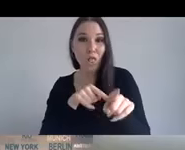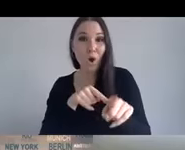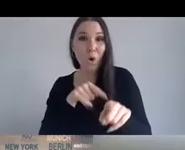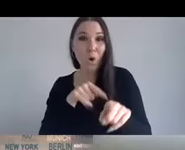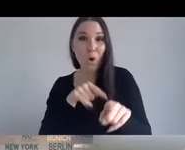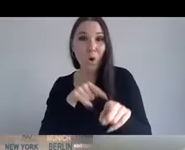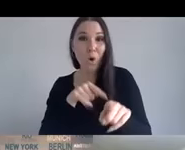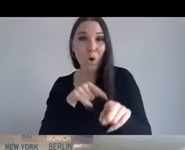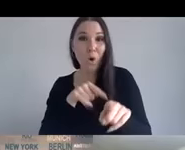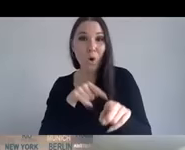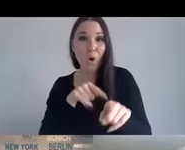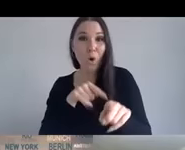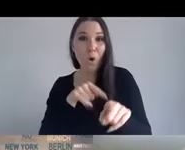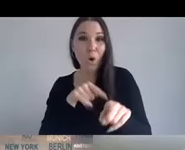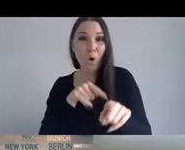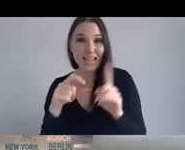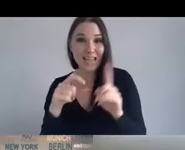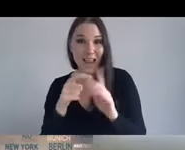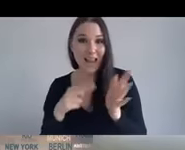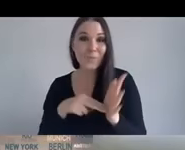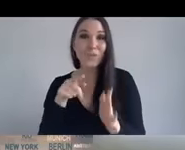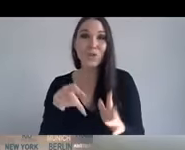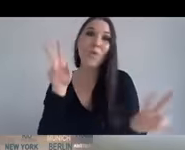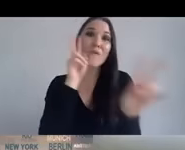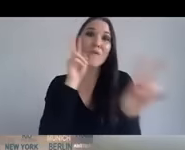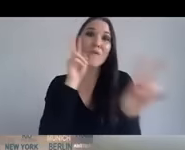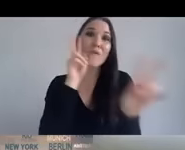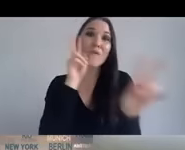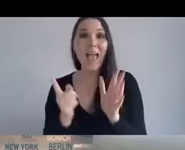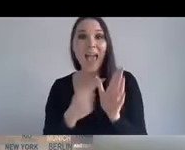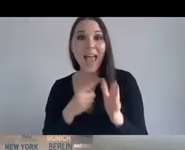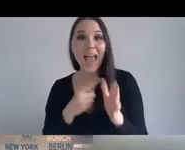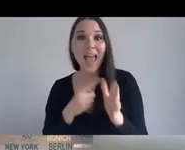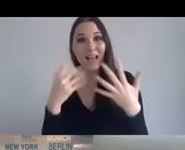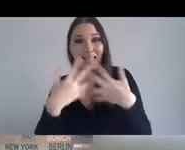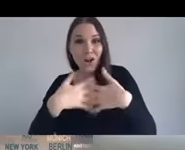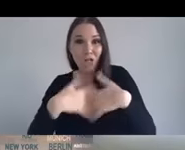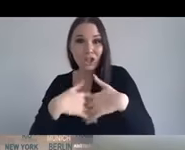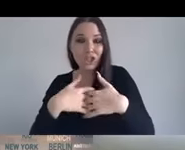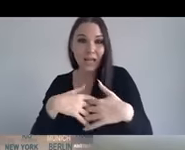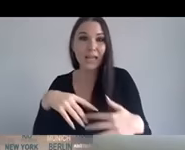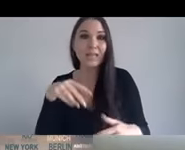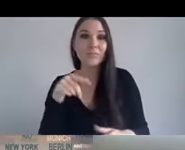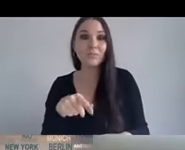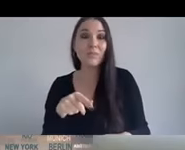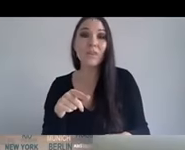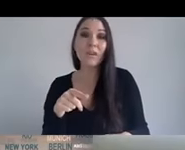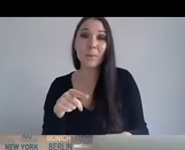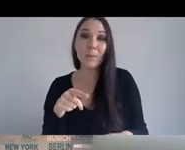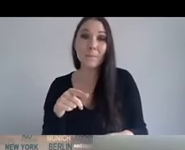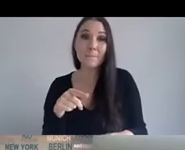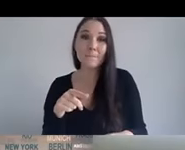it's been one of the very first areas of AI technology. It's been around even before NLP. Particularly around